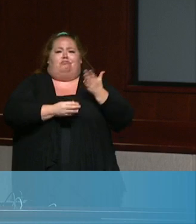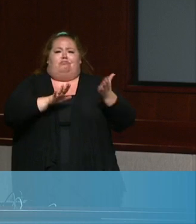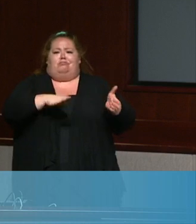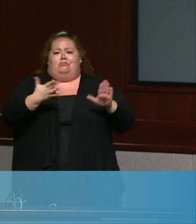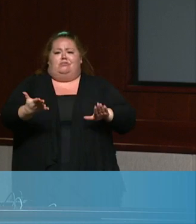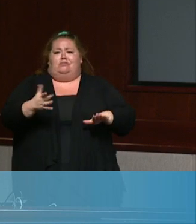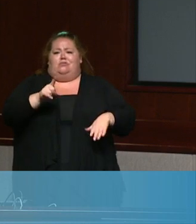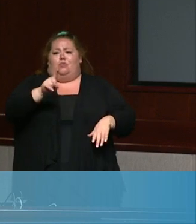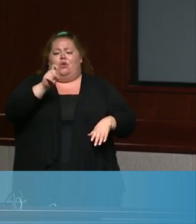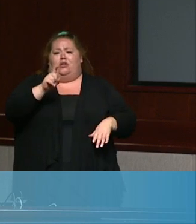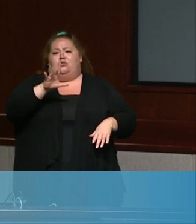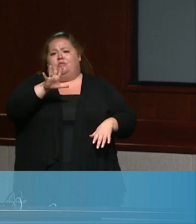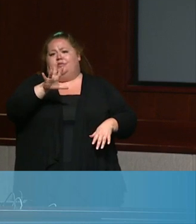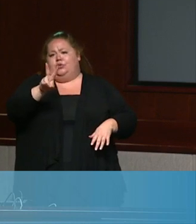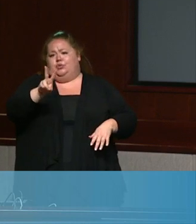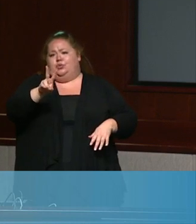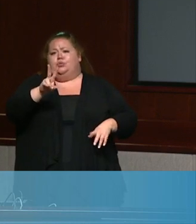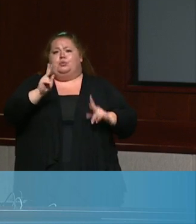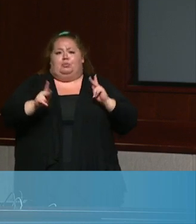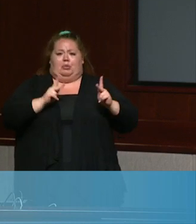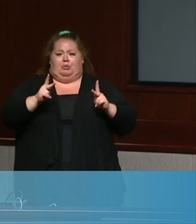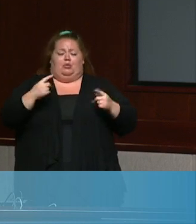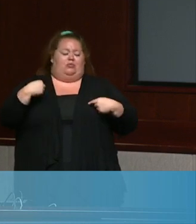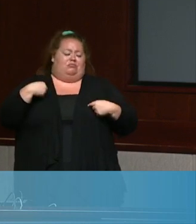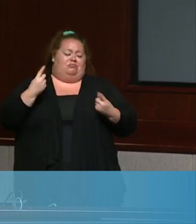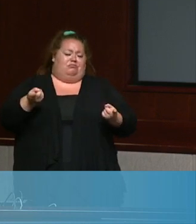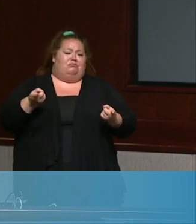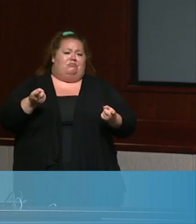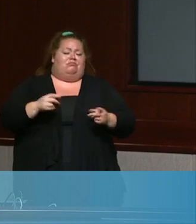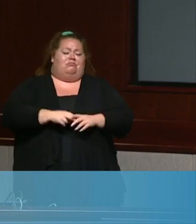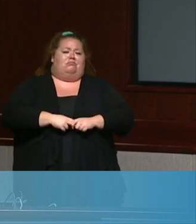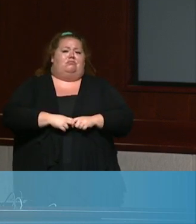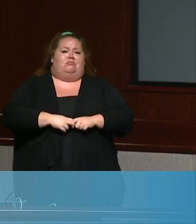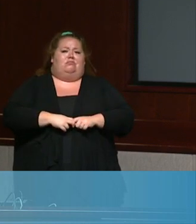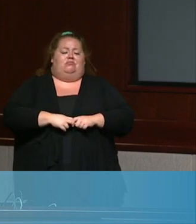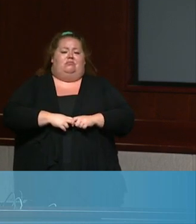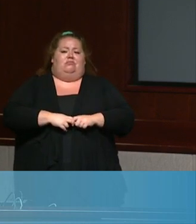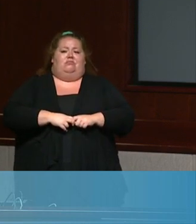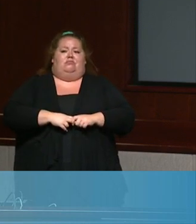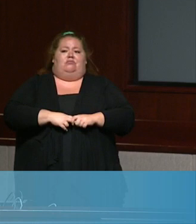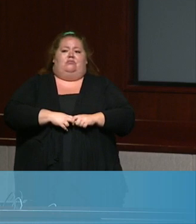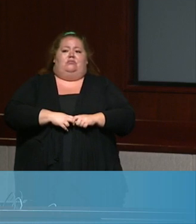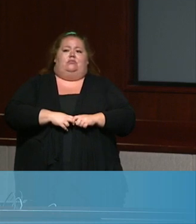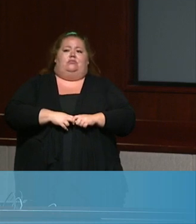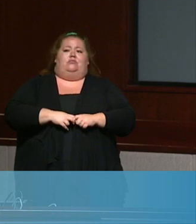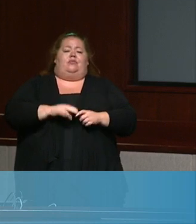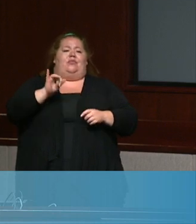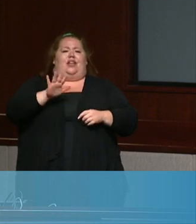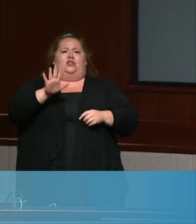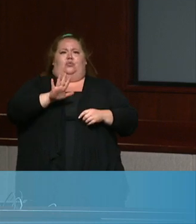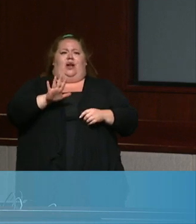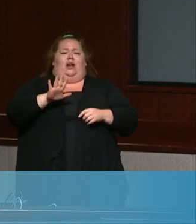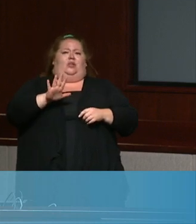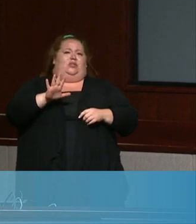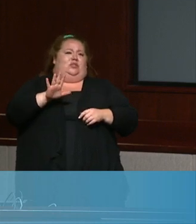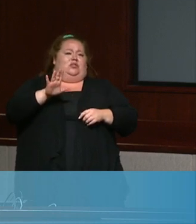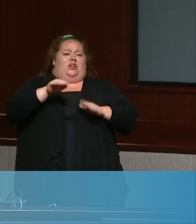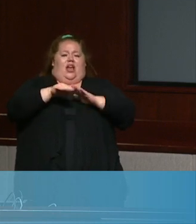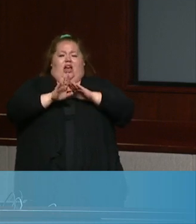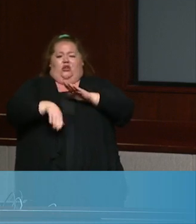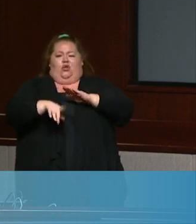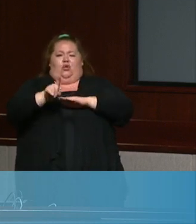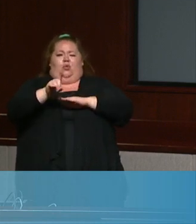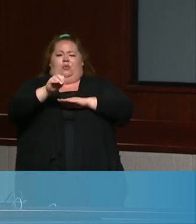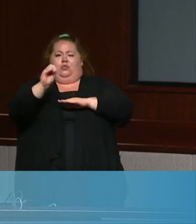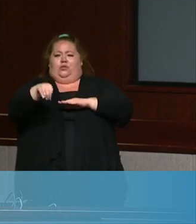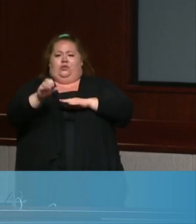people since the beginning of the virus's spread in our community, which represents just under 1%